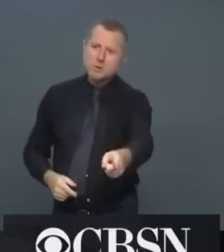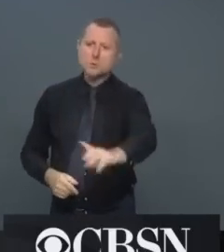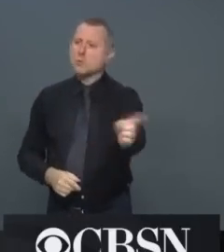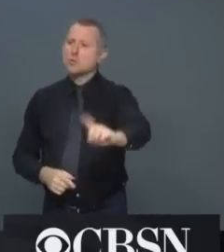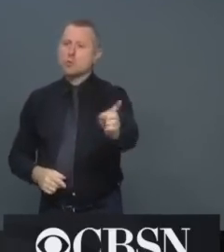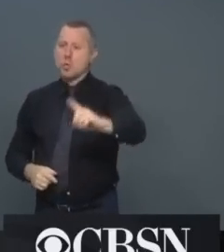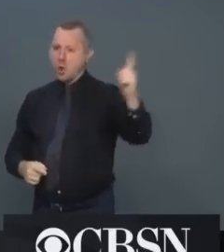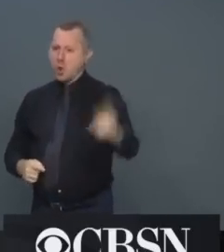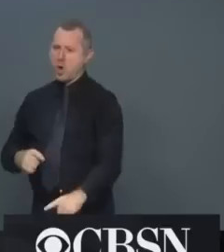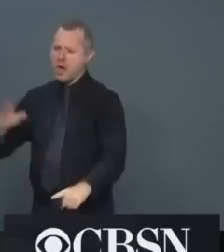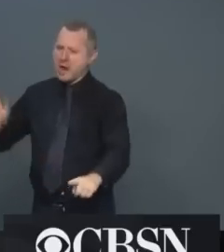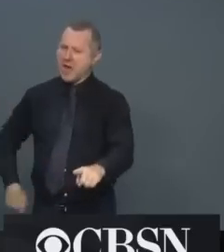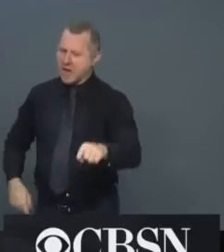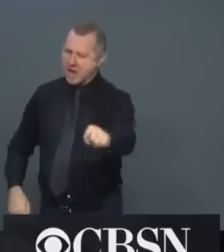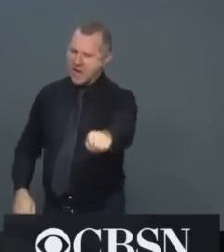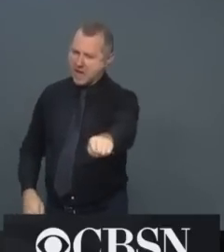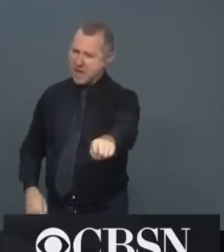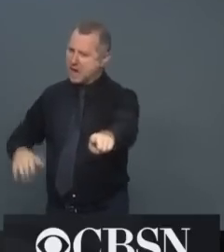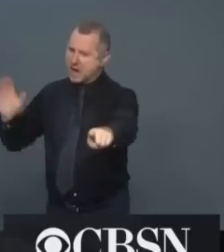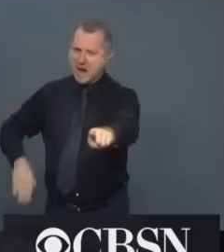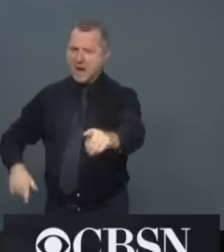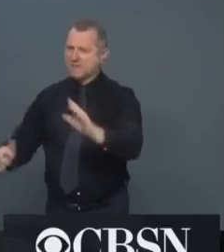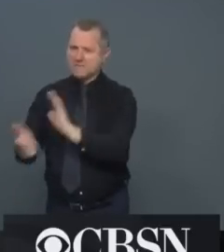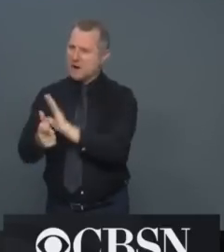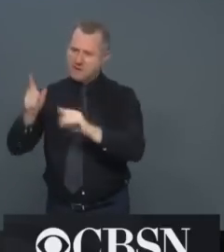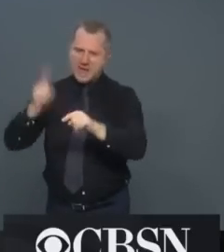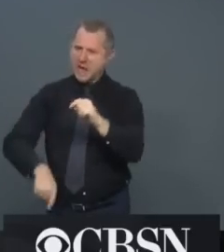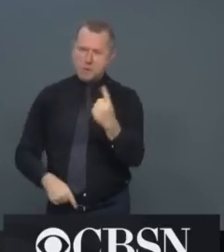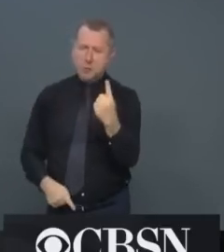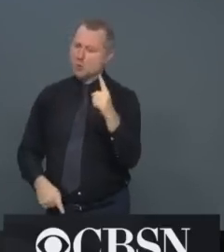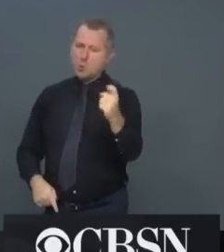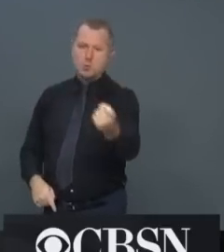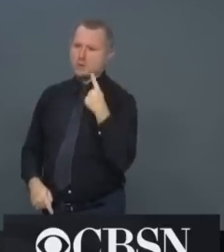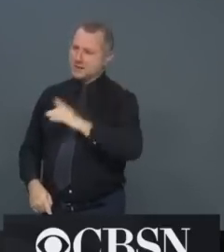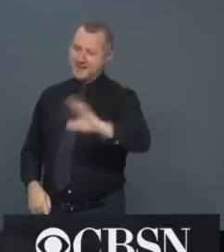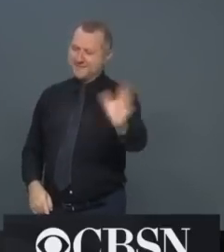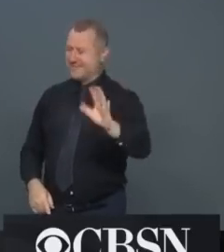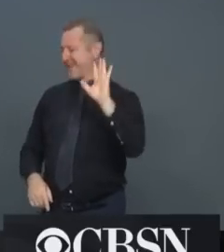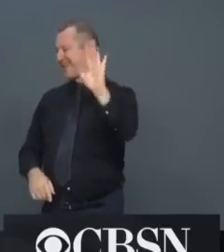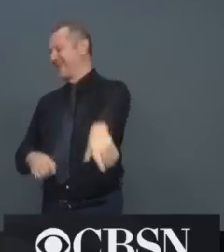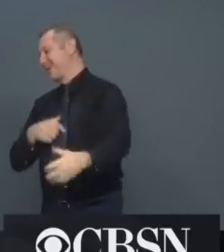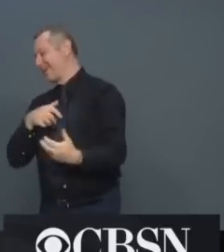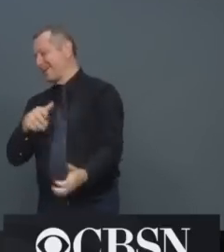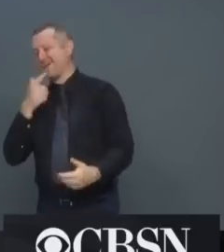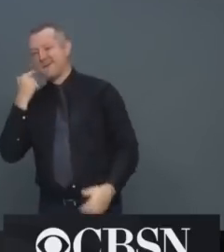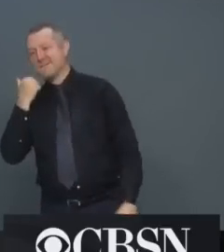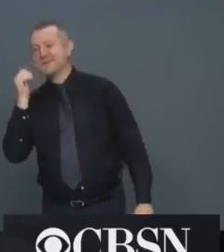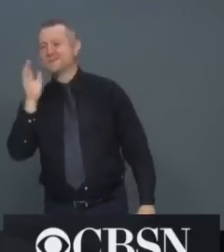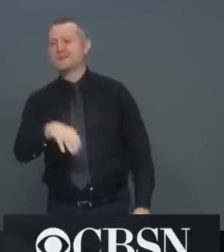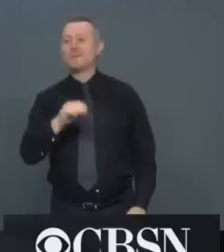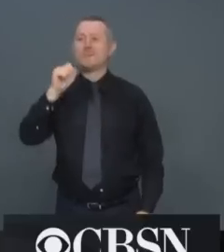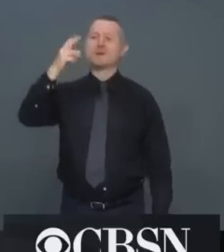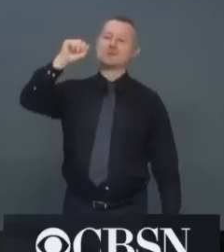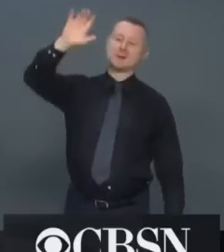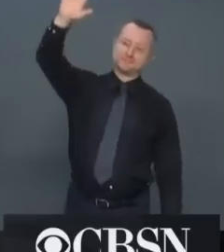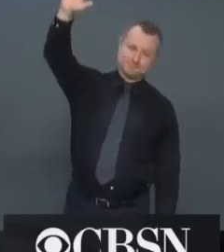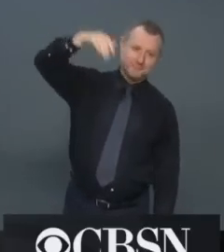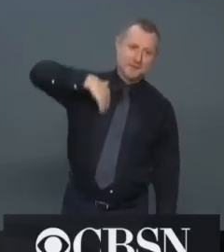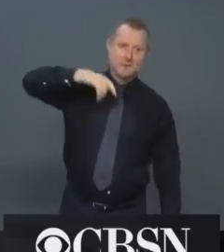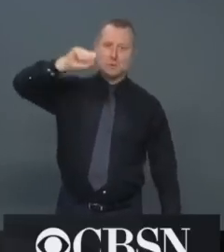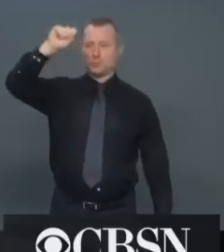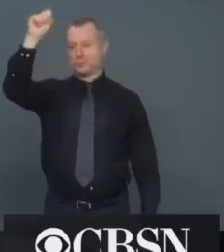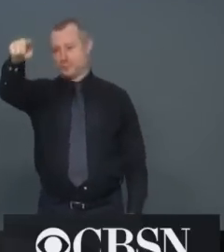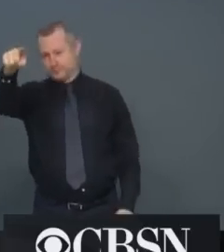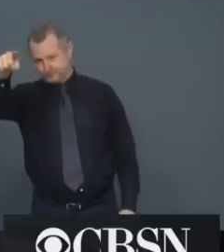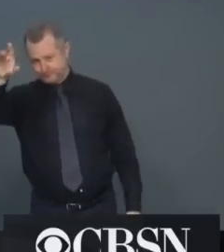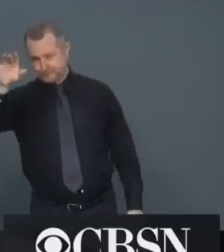in late. You shouldn't get one question. Two questions. The first question is this. It has to do with crime. We have